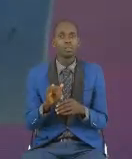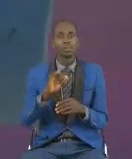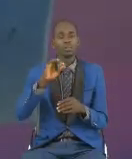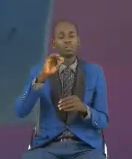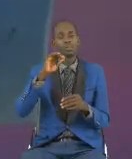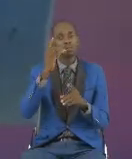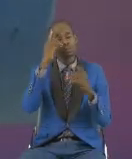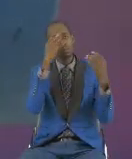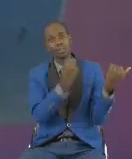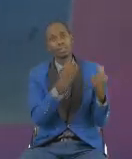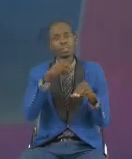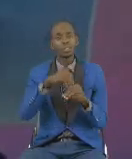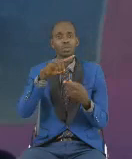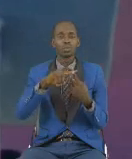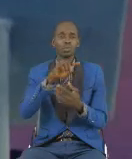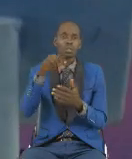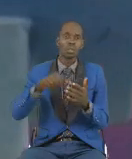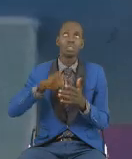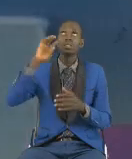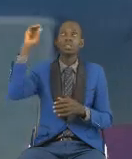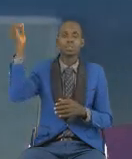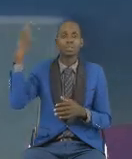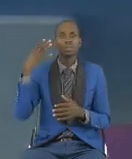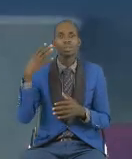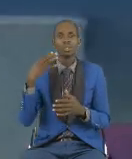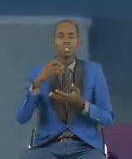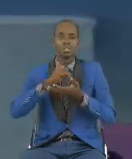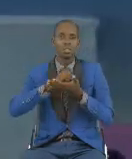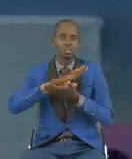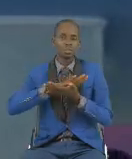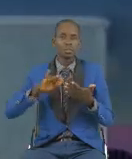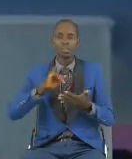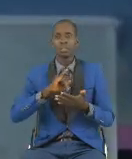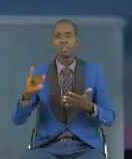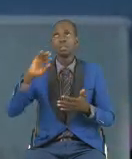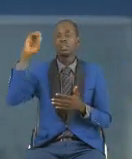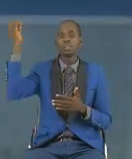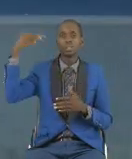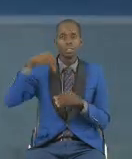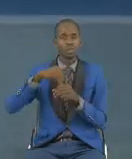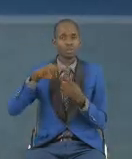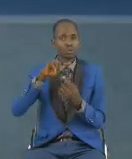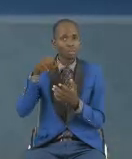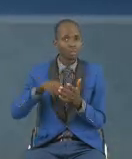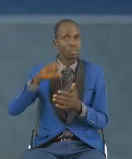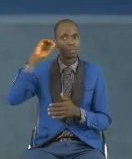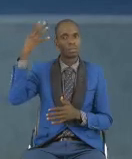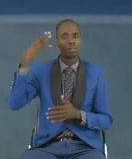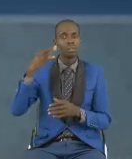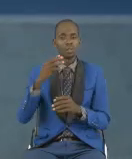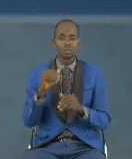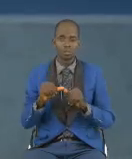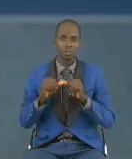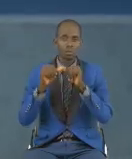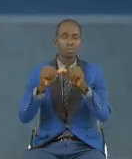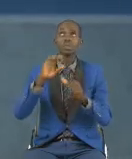grace, into this grace, sanctifying grace, into this grace, sustaining grace, into